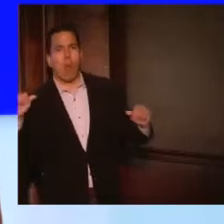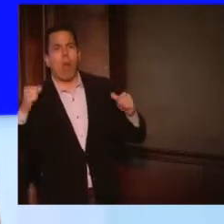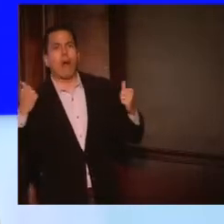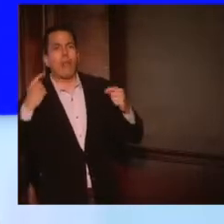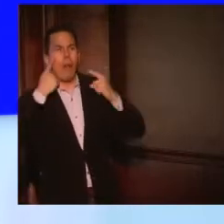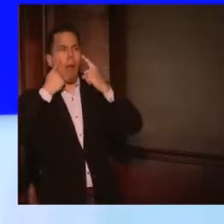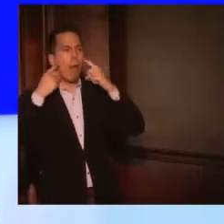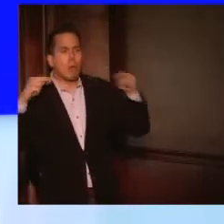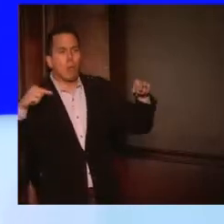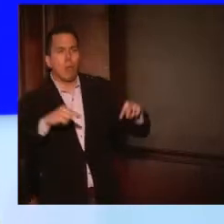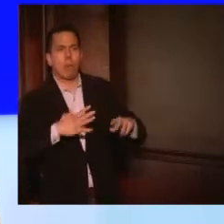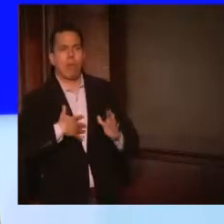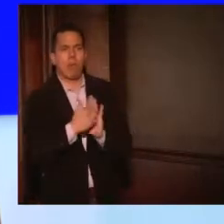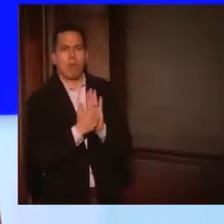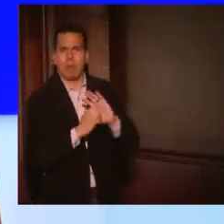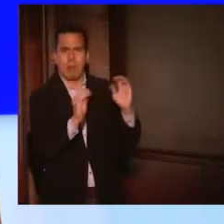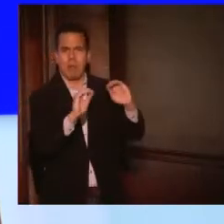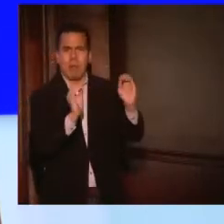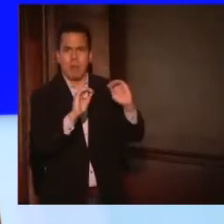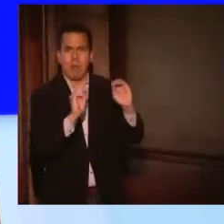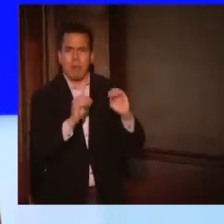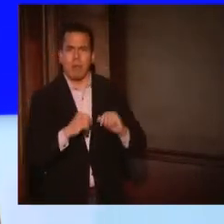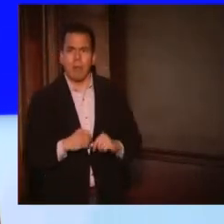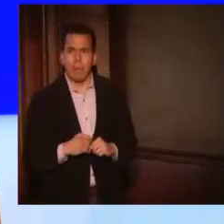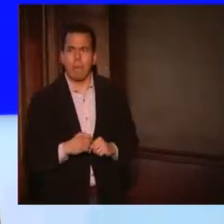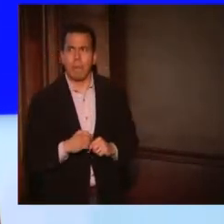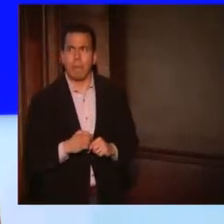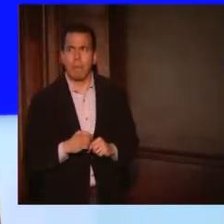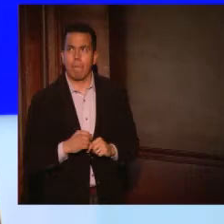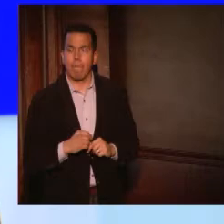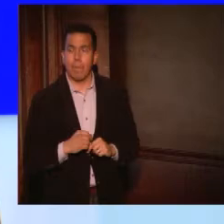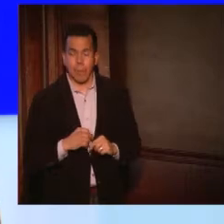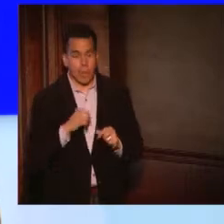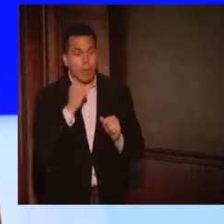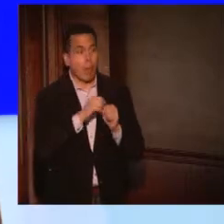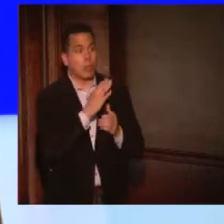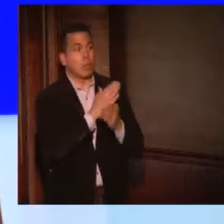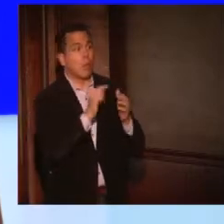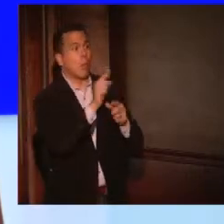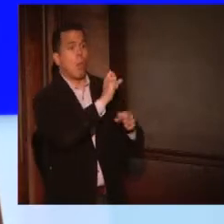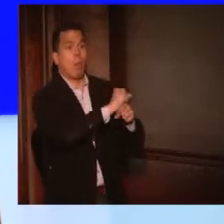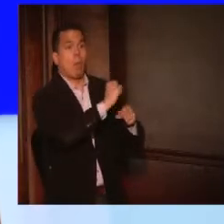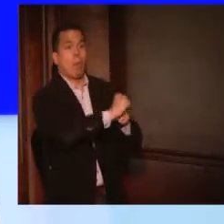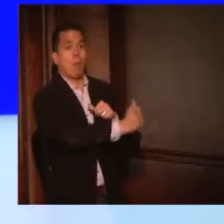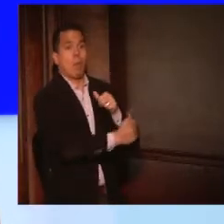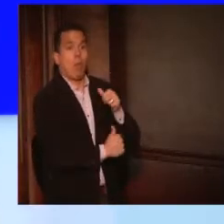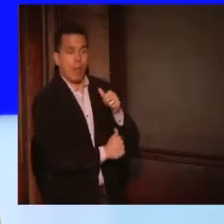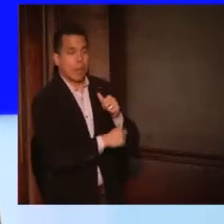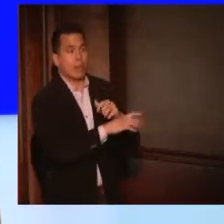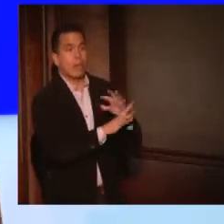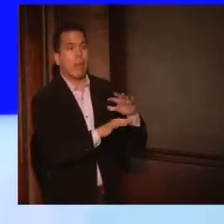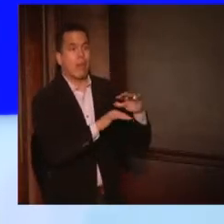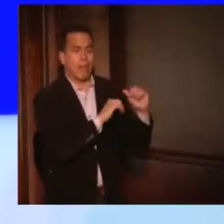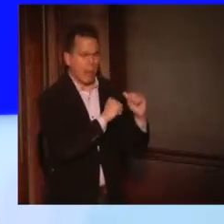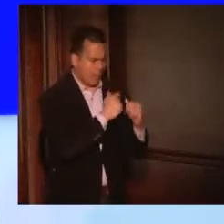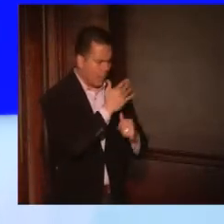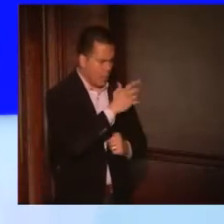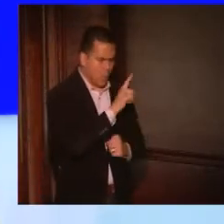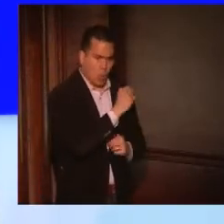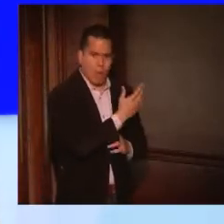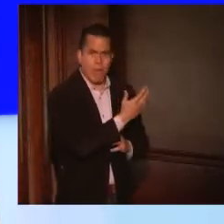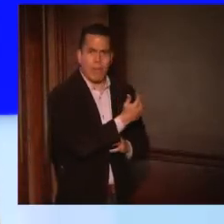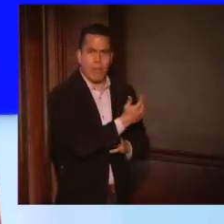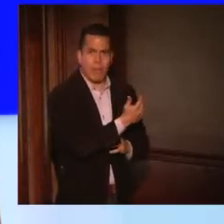refugee. We had some of our employees that they left it in the refugee cross in 2015